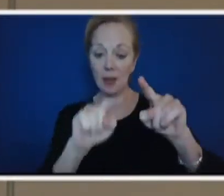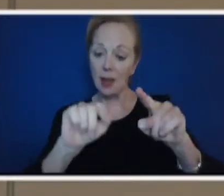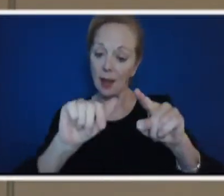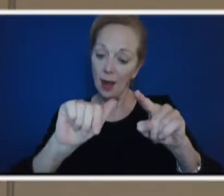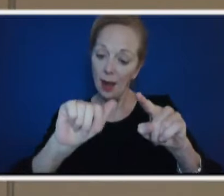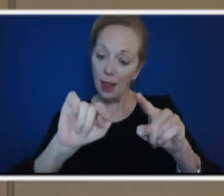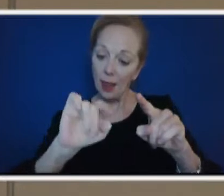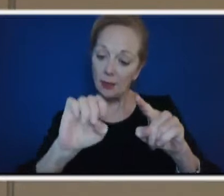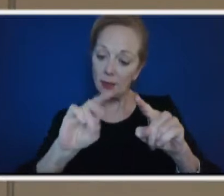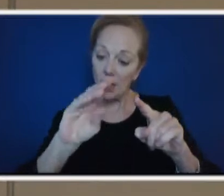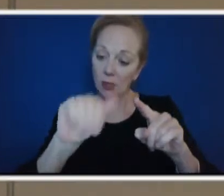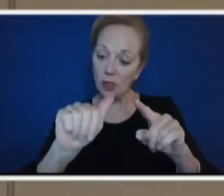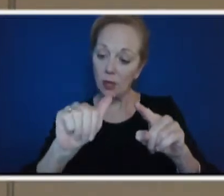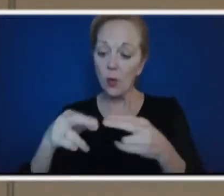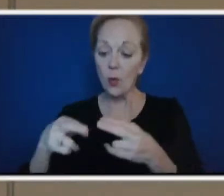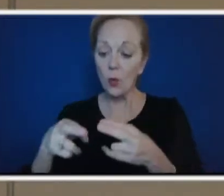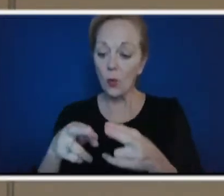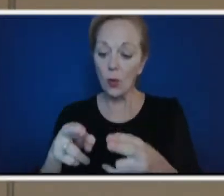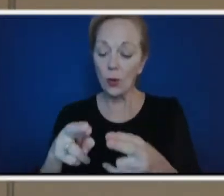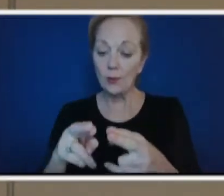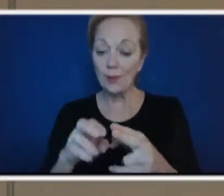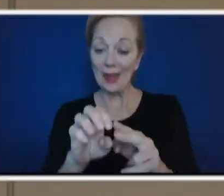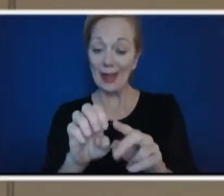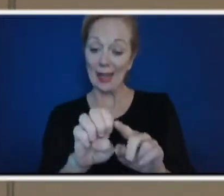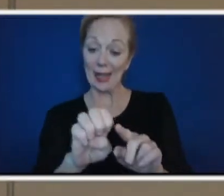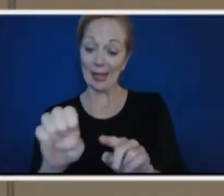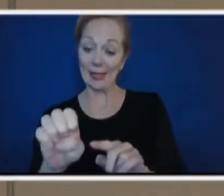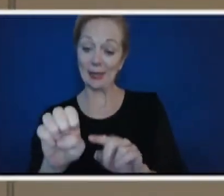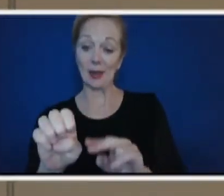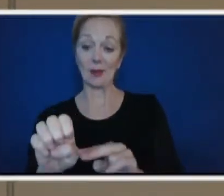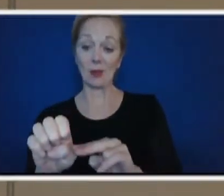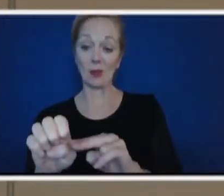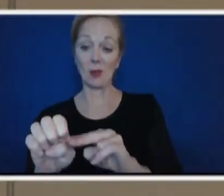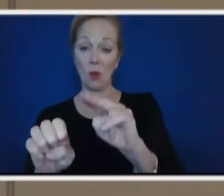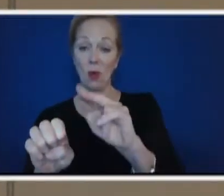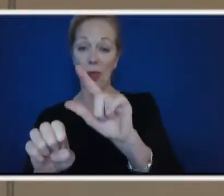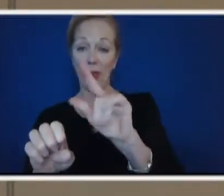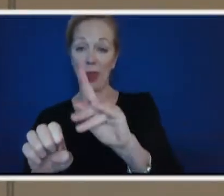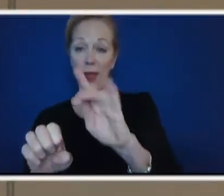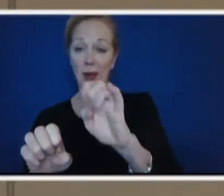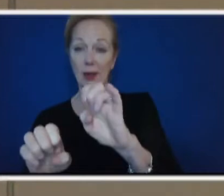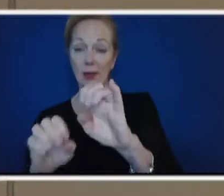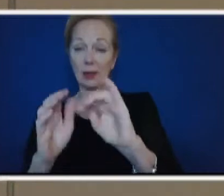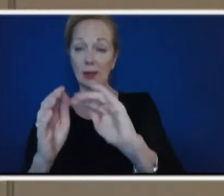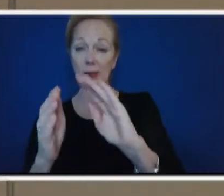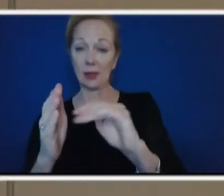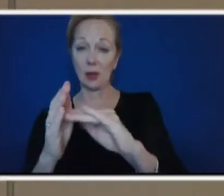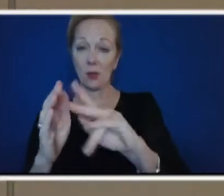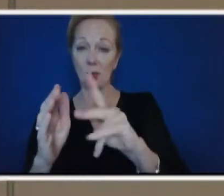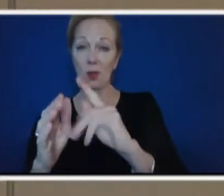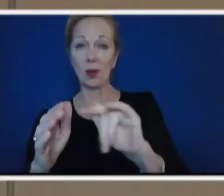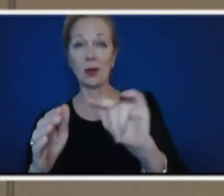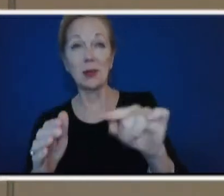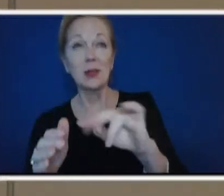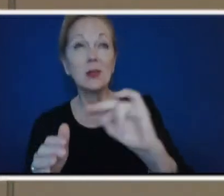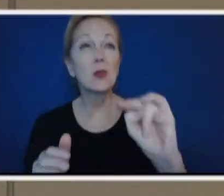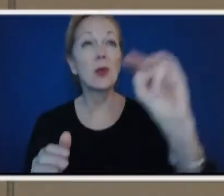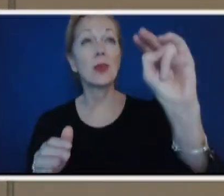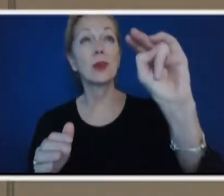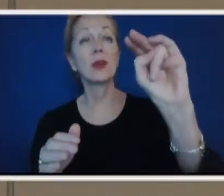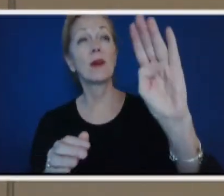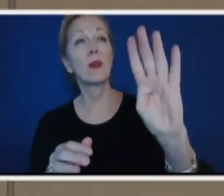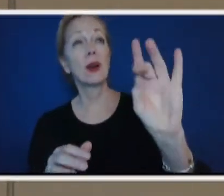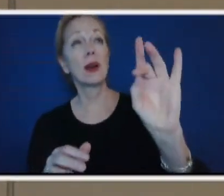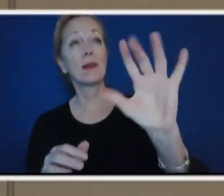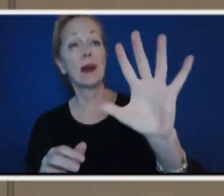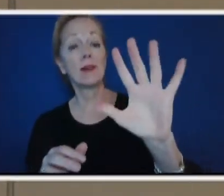Alexandriana Road, the east side of North Lake Center Parkway, north of Interstate 485, is in